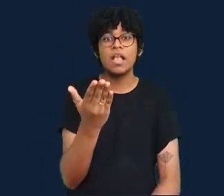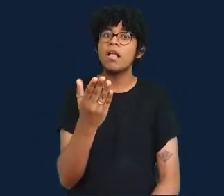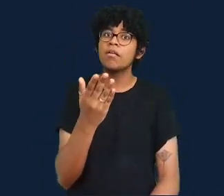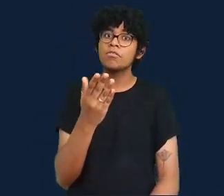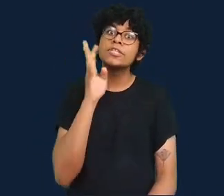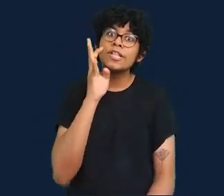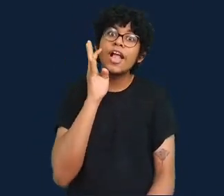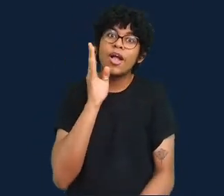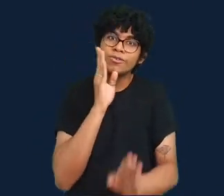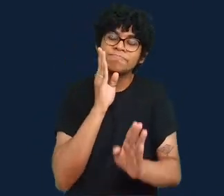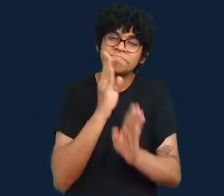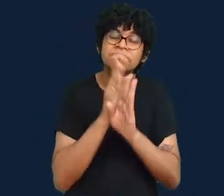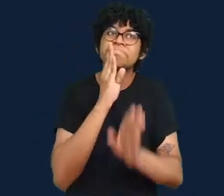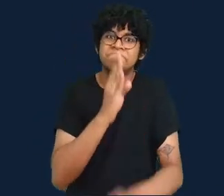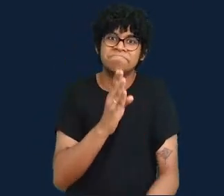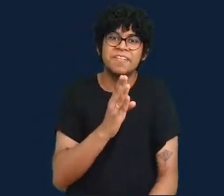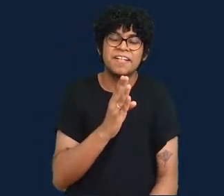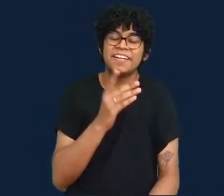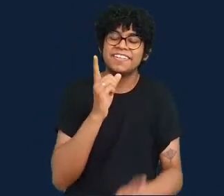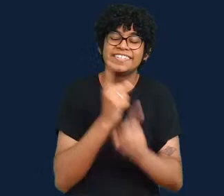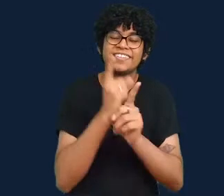I